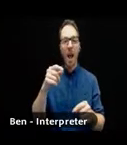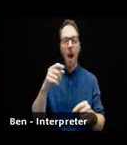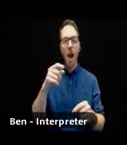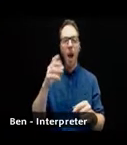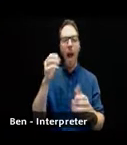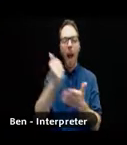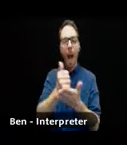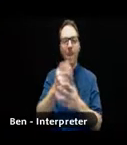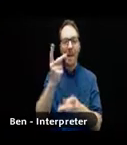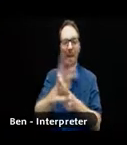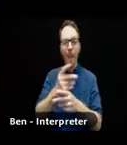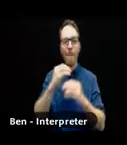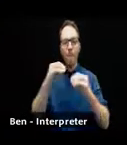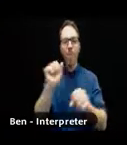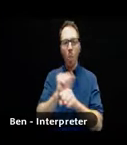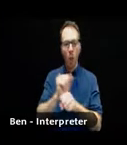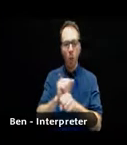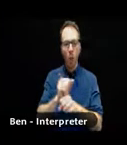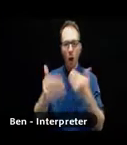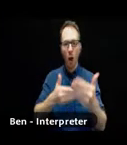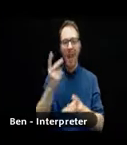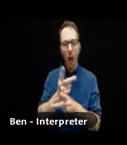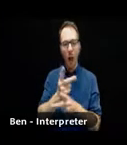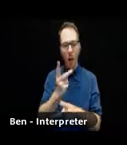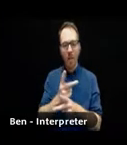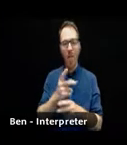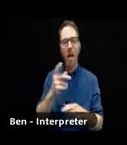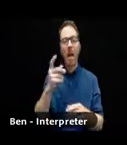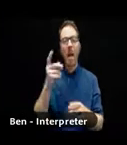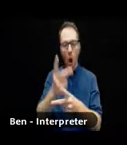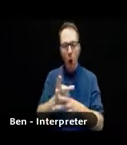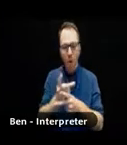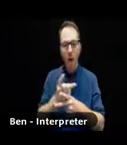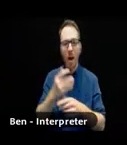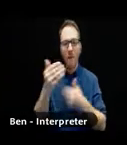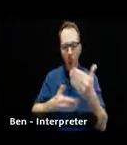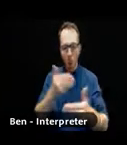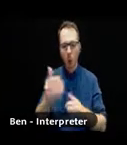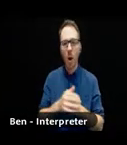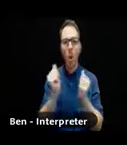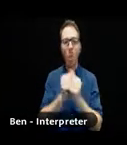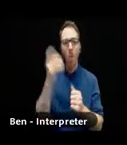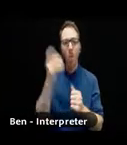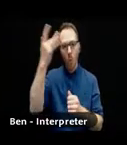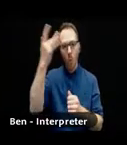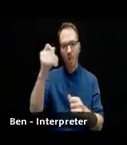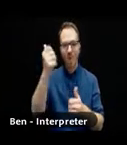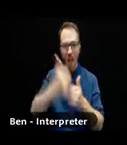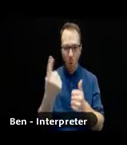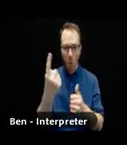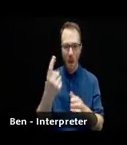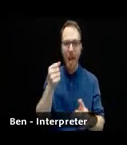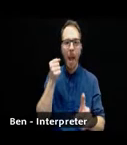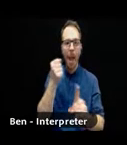keep moving this work carefully, cautiously forward with the wisdom of everybody impacted by